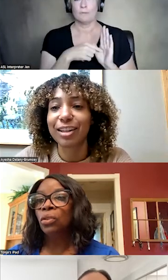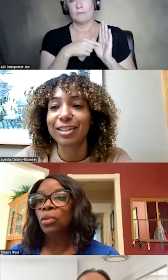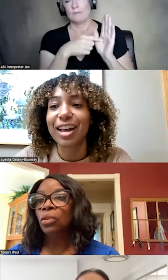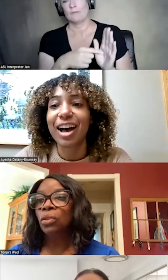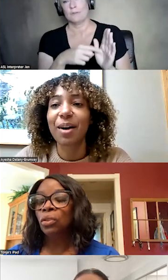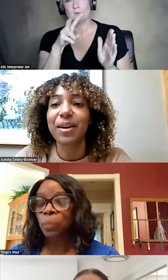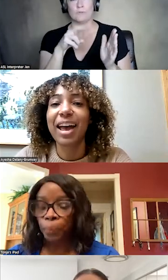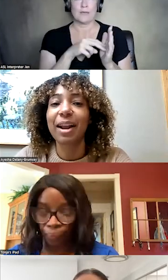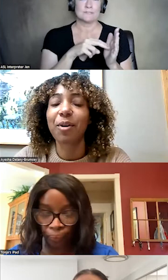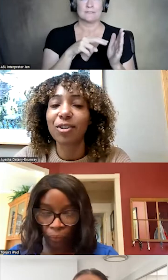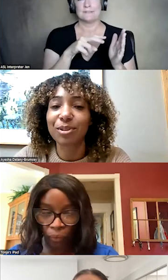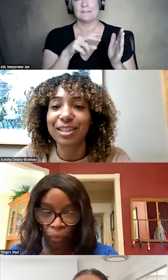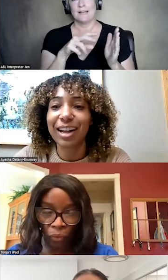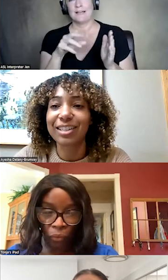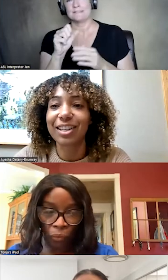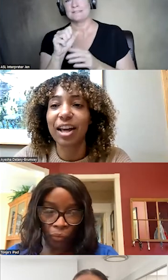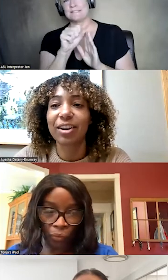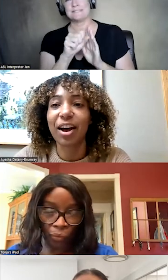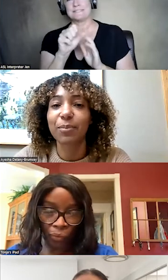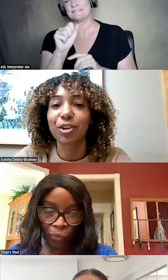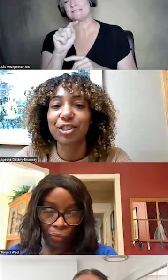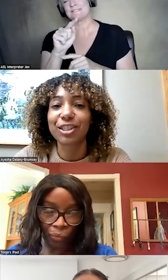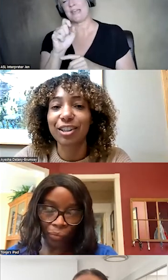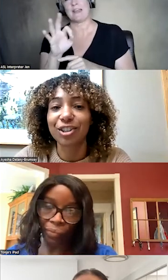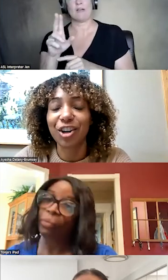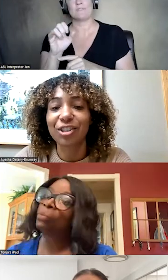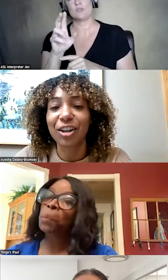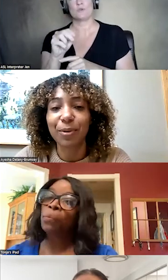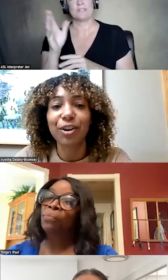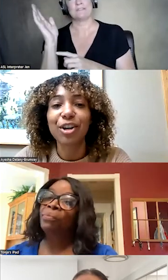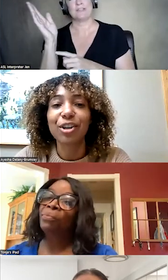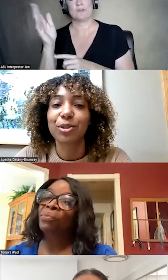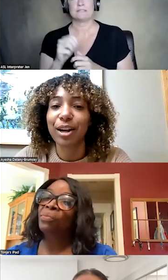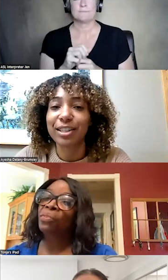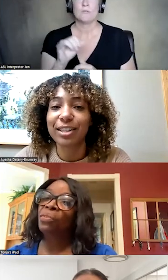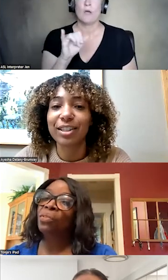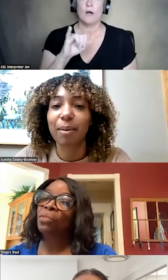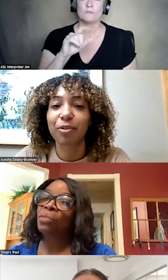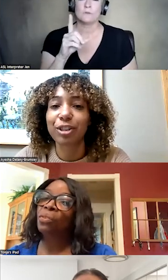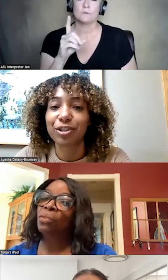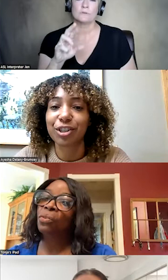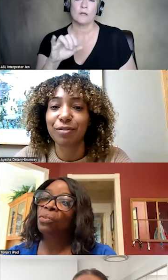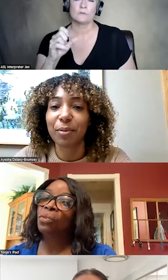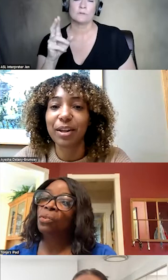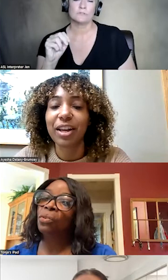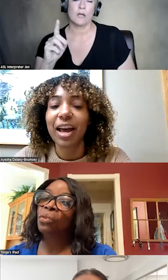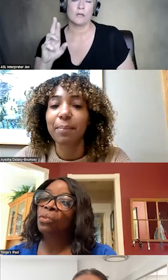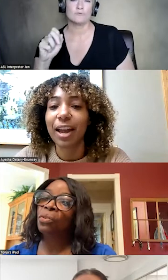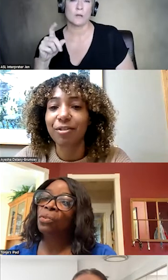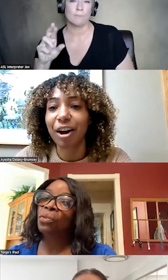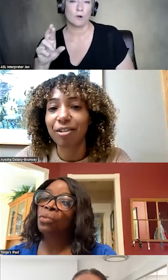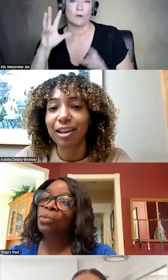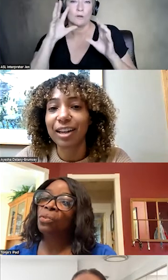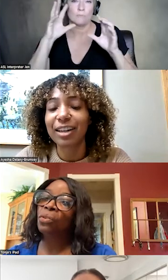Union Address. And I'm also excited to then turn to Dr. John Draper, who's the president of research and development